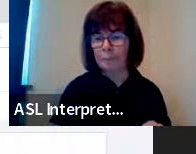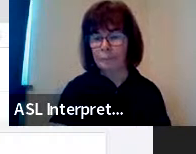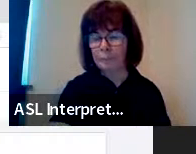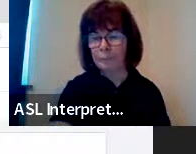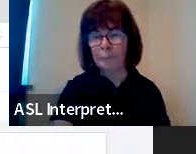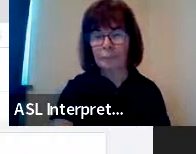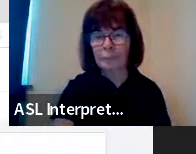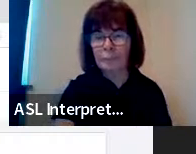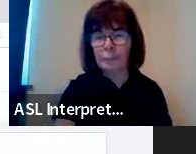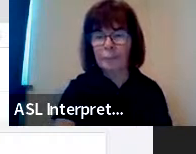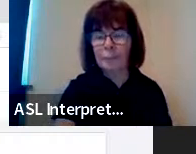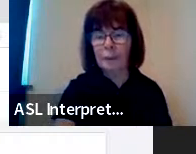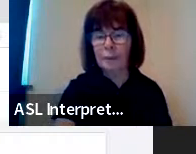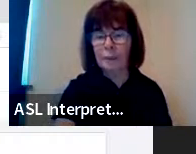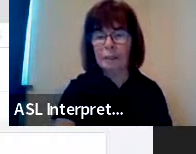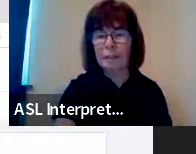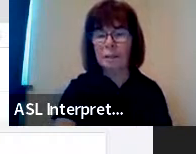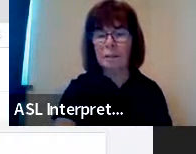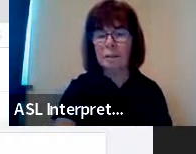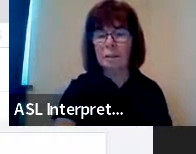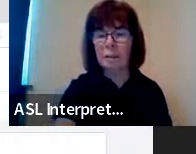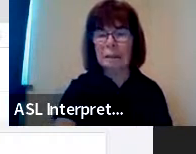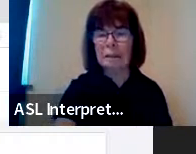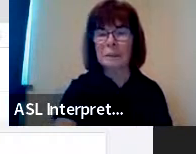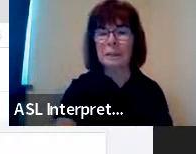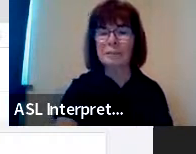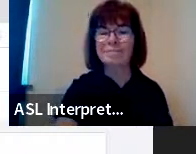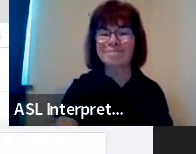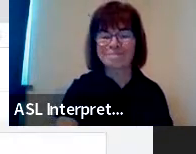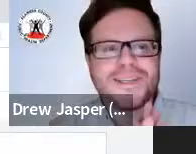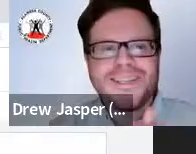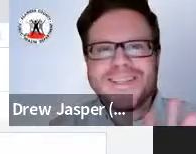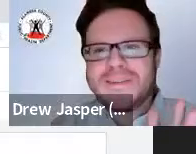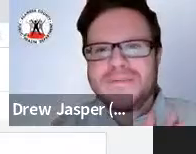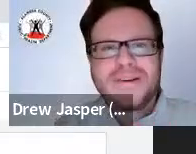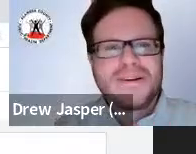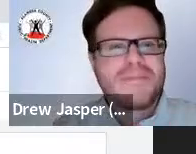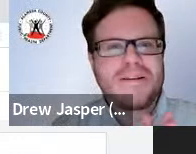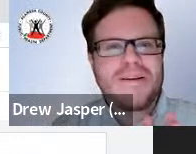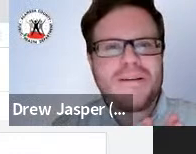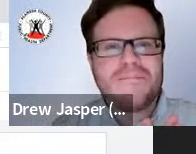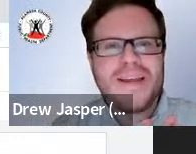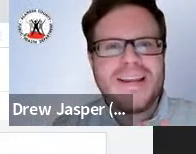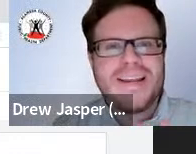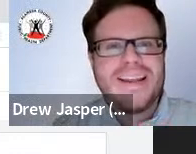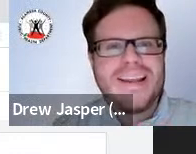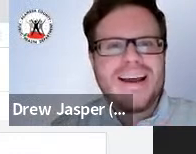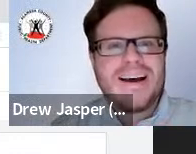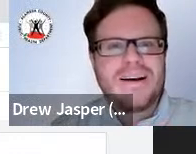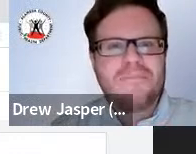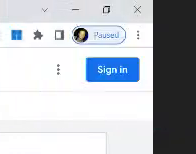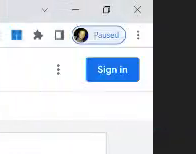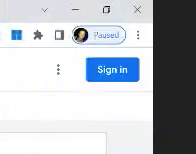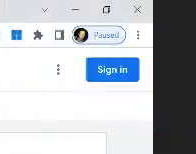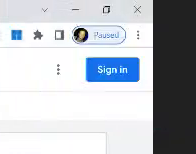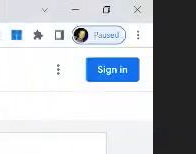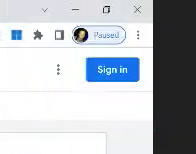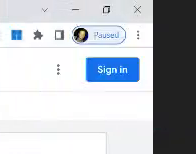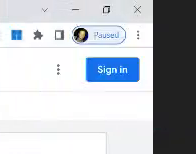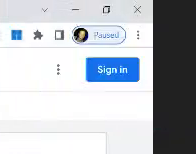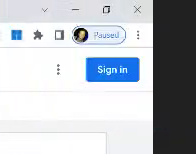you. So I will probably magically disappear in about a minute. I've